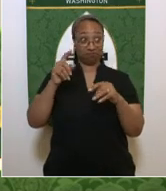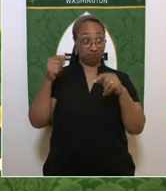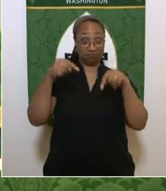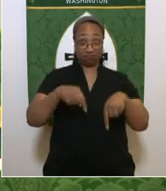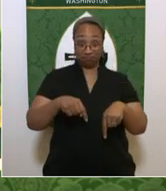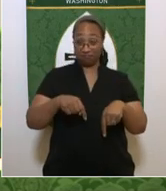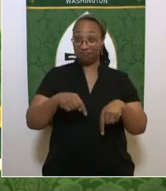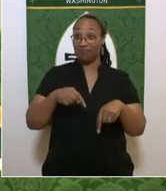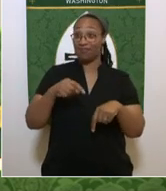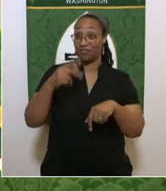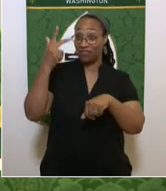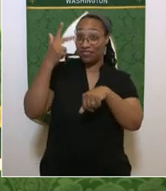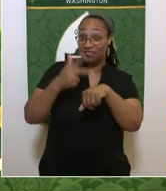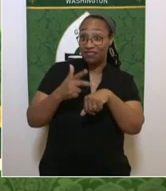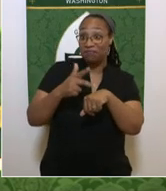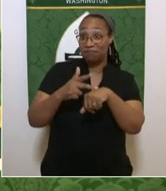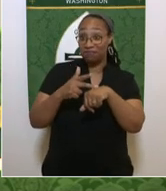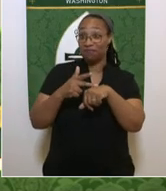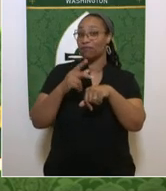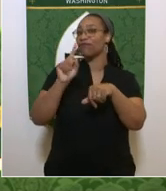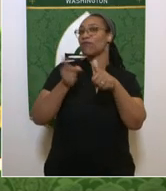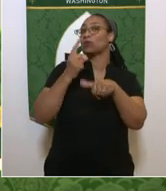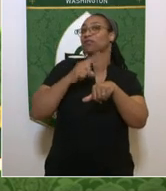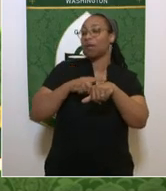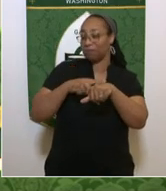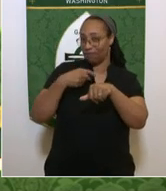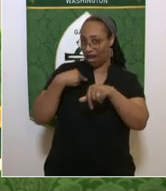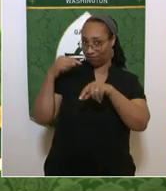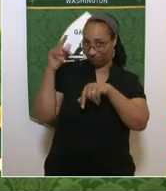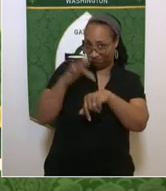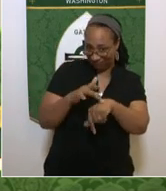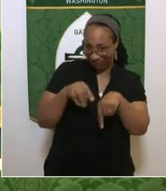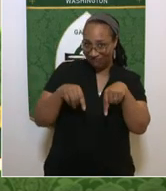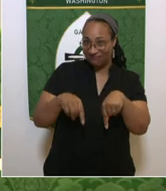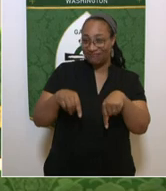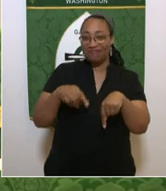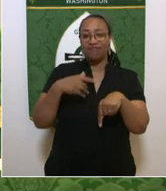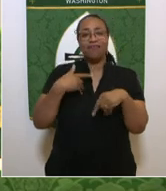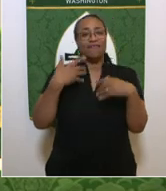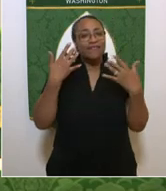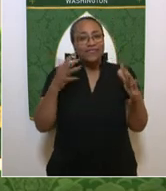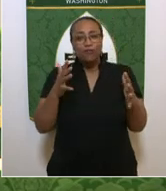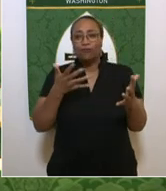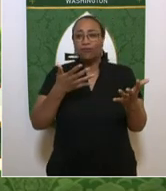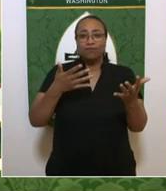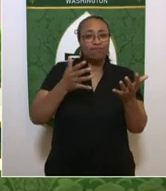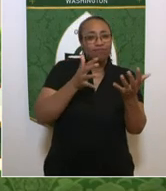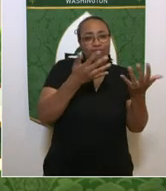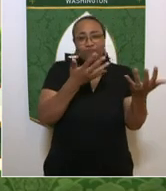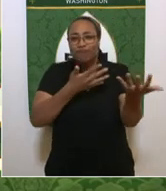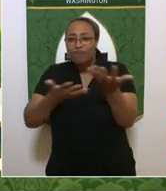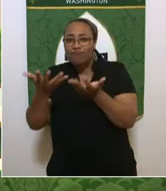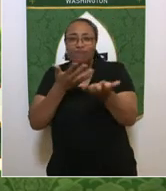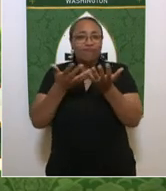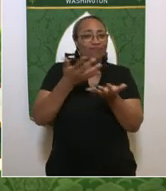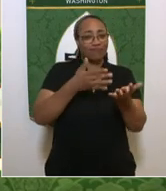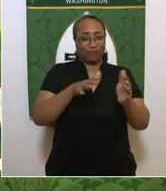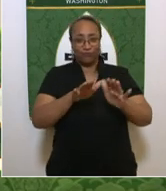families and have met a lot of St. Patrick's kids. And I know the great work that St. Patrick's does as being